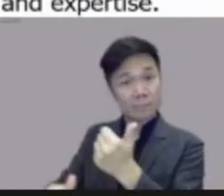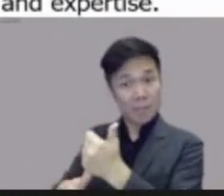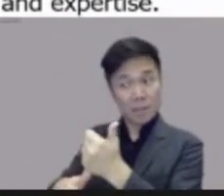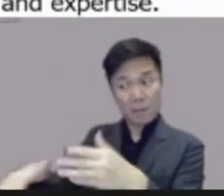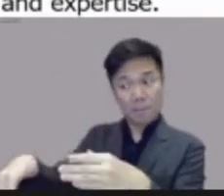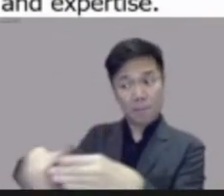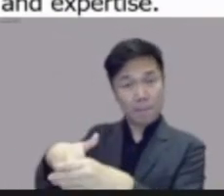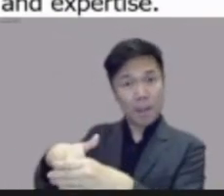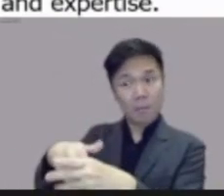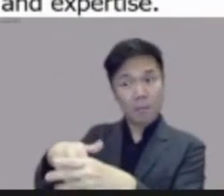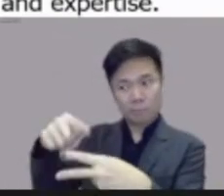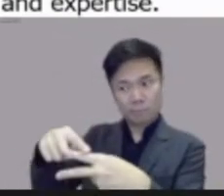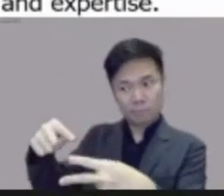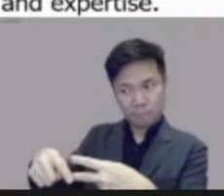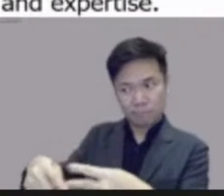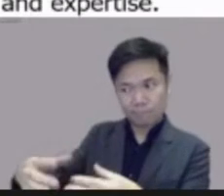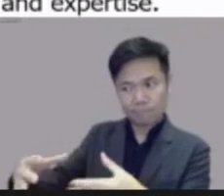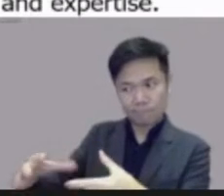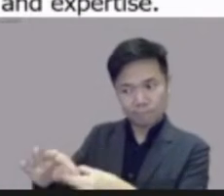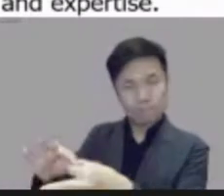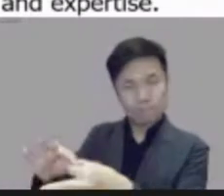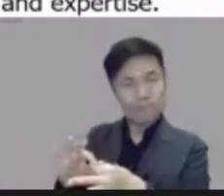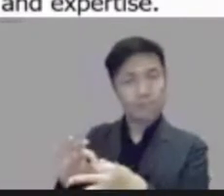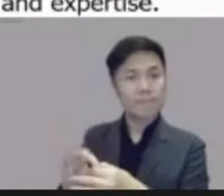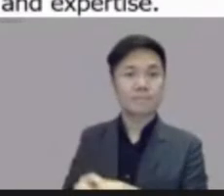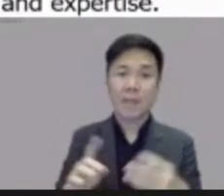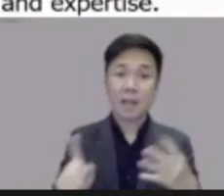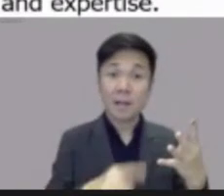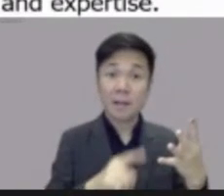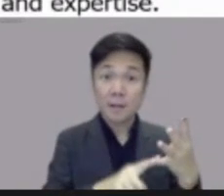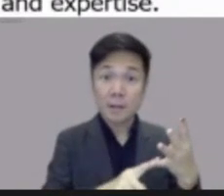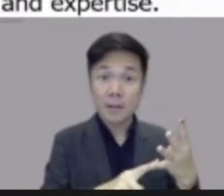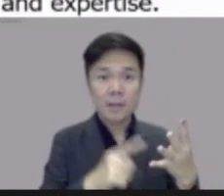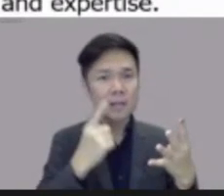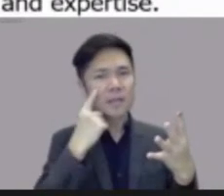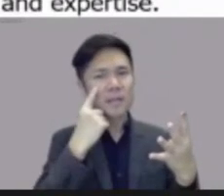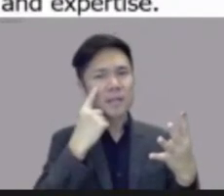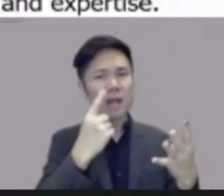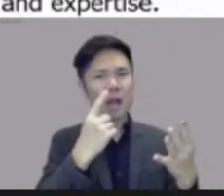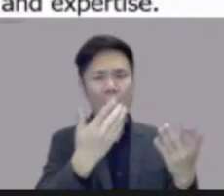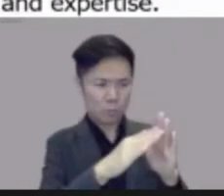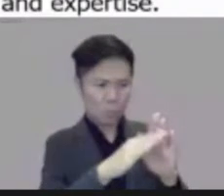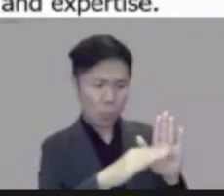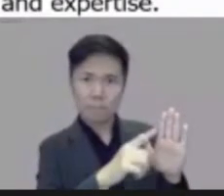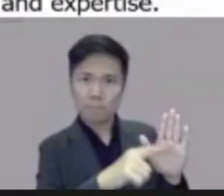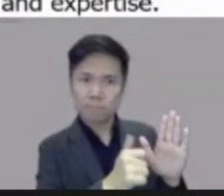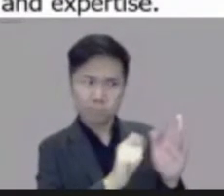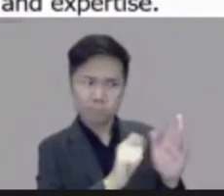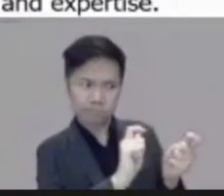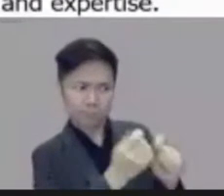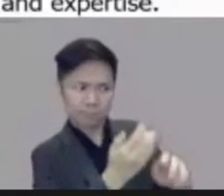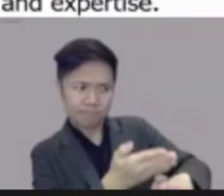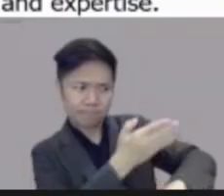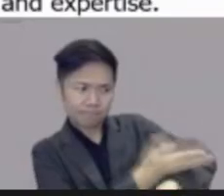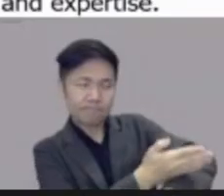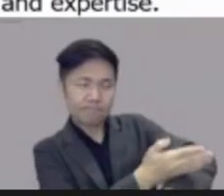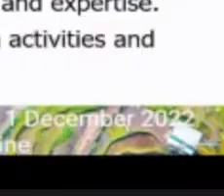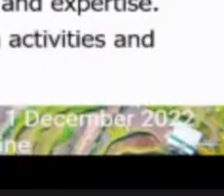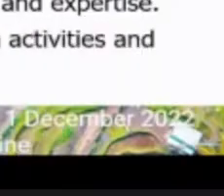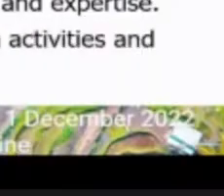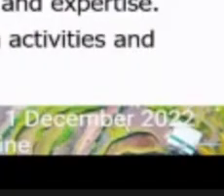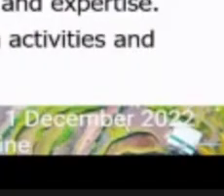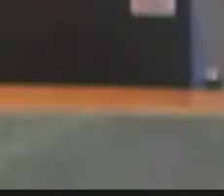points of programmatic strengthening and guidance on activities and programs thank you very much Madam chair